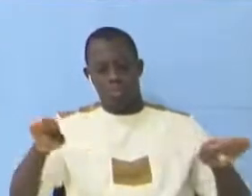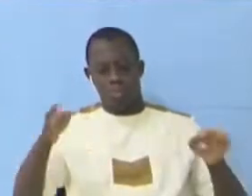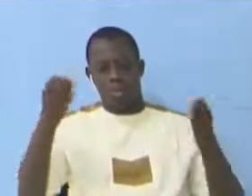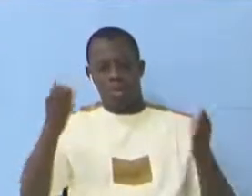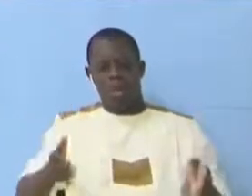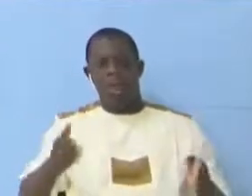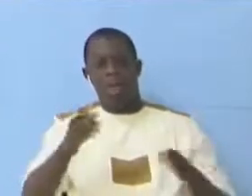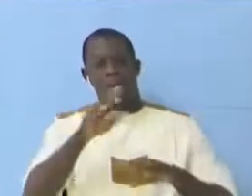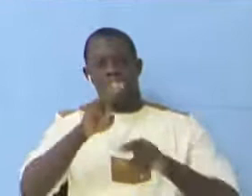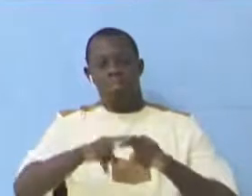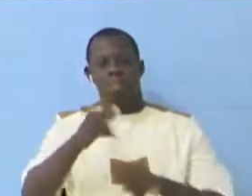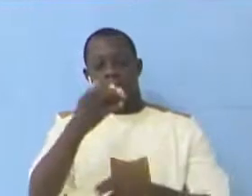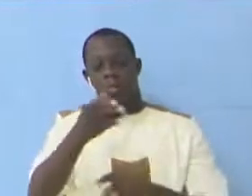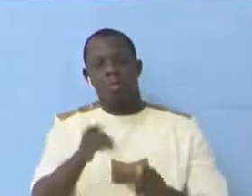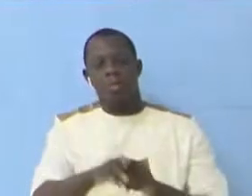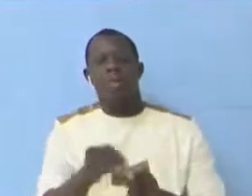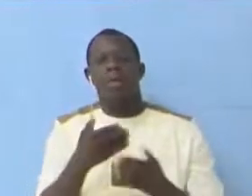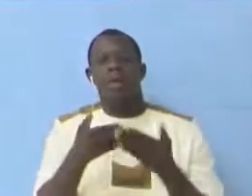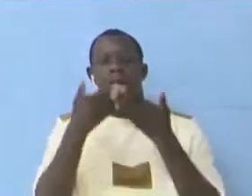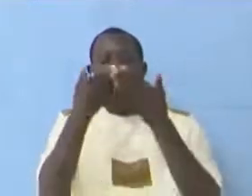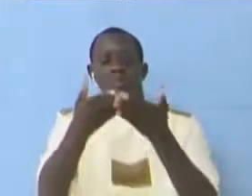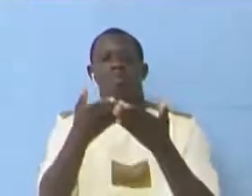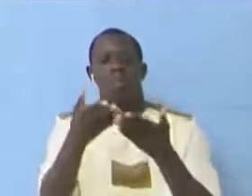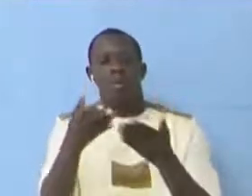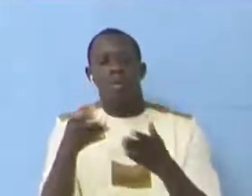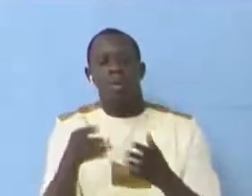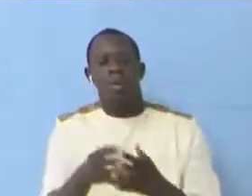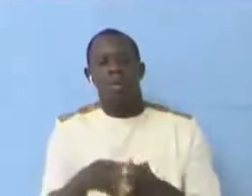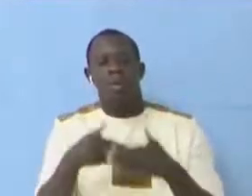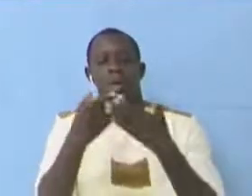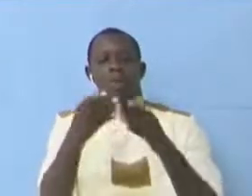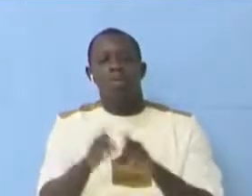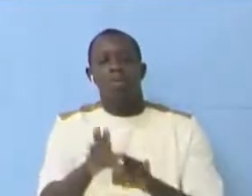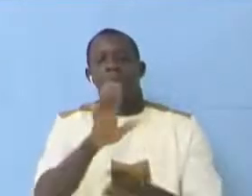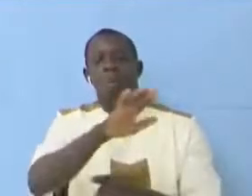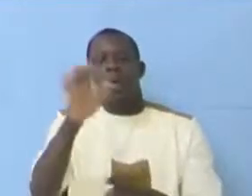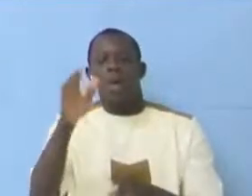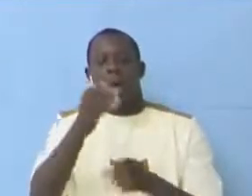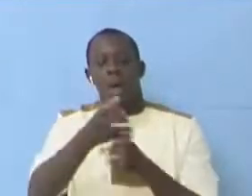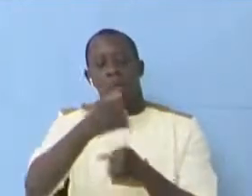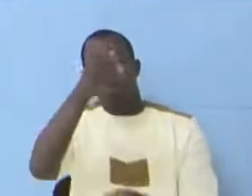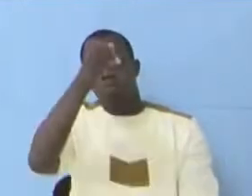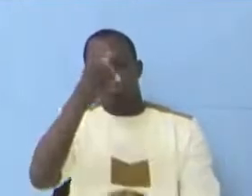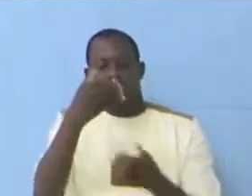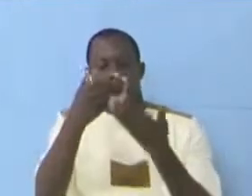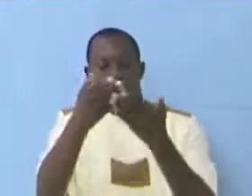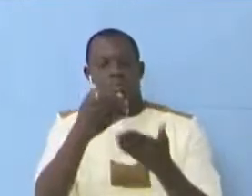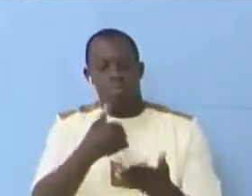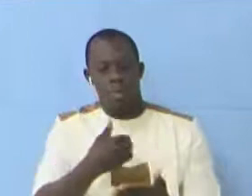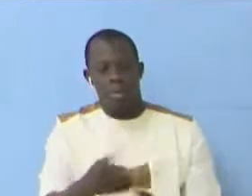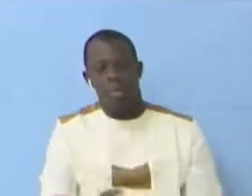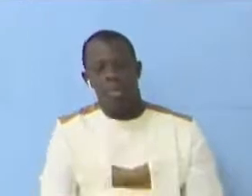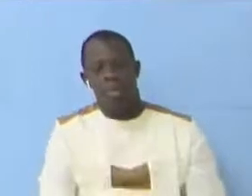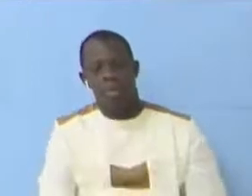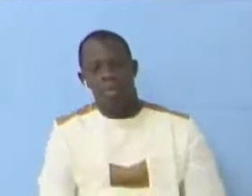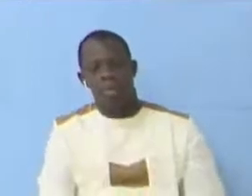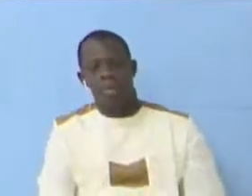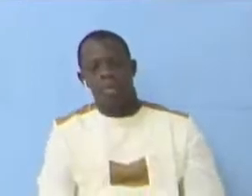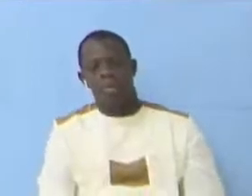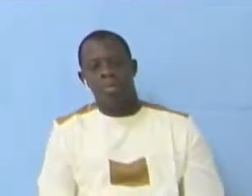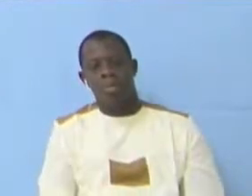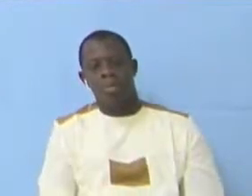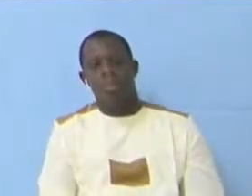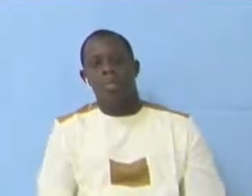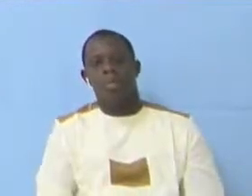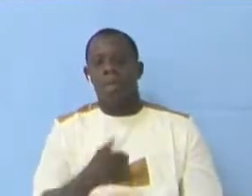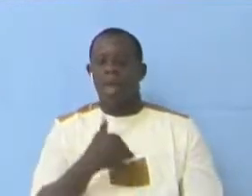ma toog na ci benn toogu and gave me a bottle of natural water. ci la ma jox nag benn butéeli ndox. And I asked him, why were